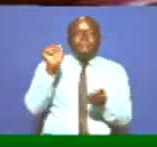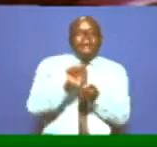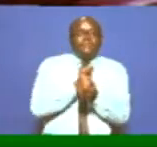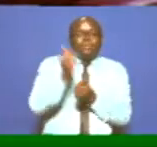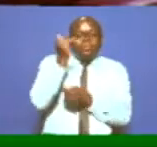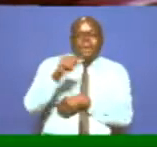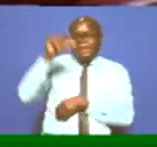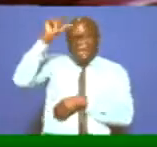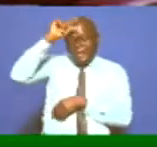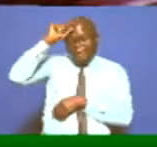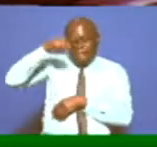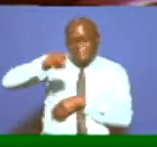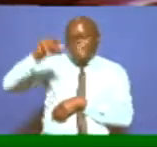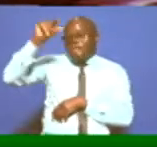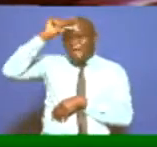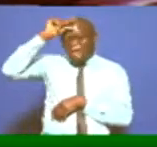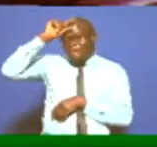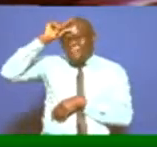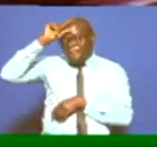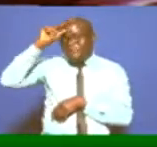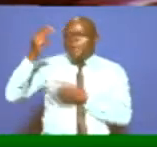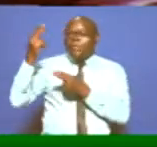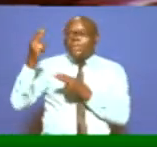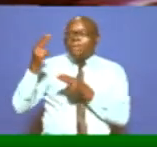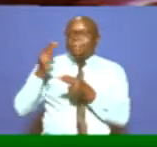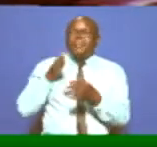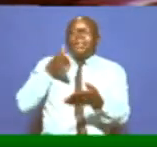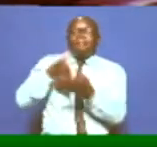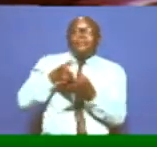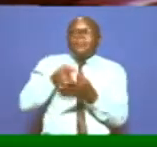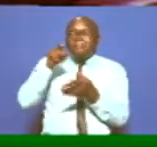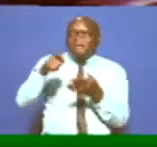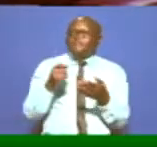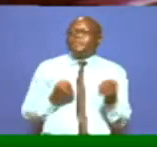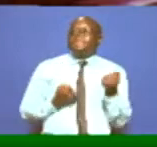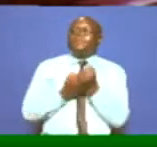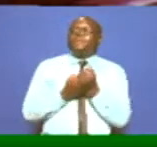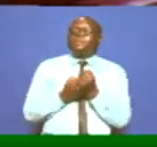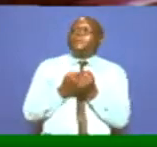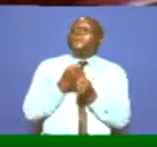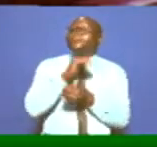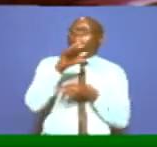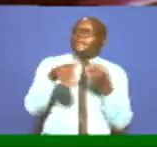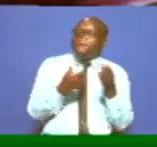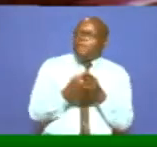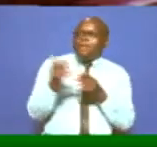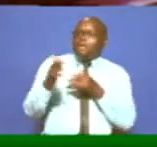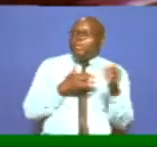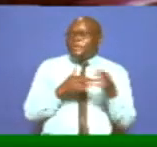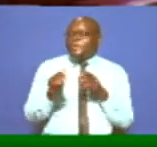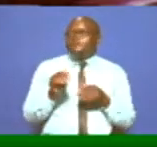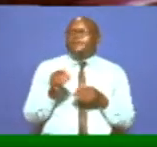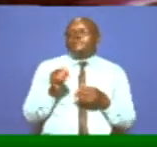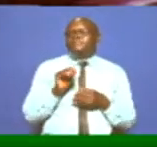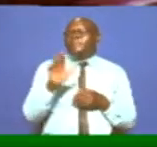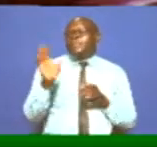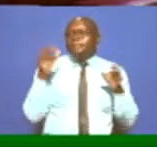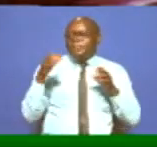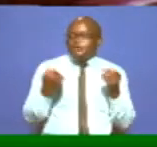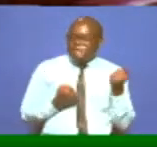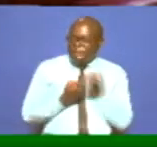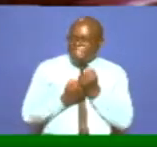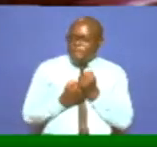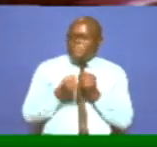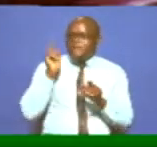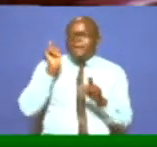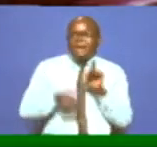government is the government. So we hope that the addendum will be supported across the parties, regardless of what party one supports, because this, we cannot lower the